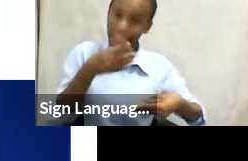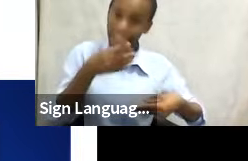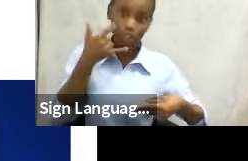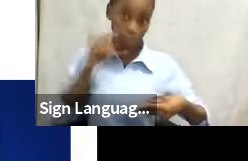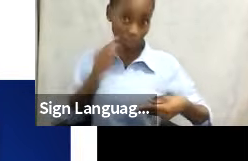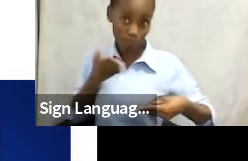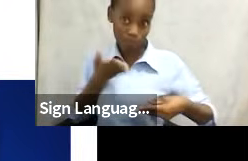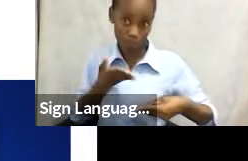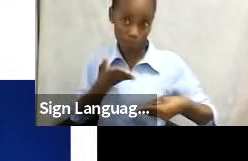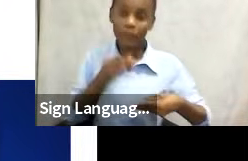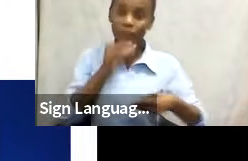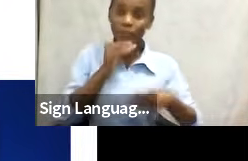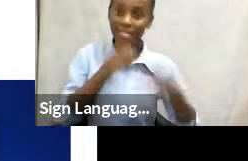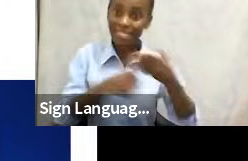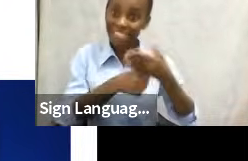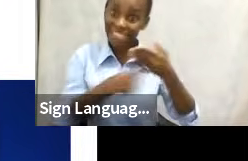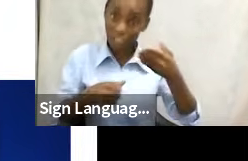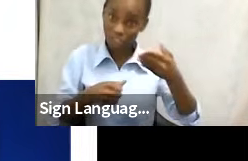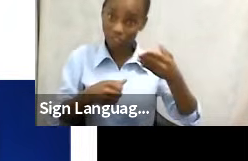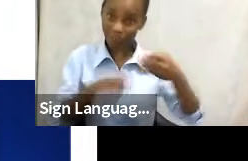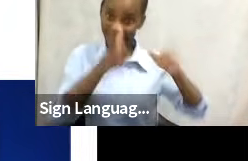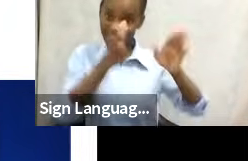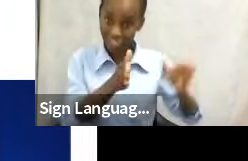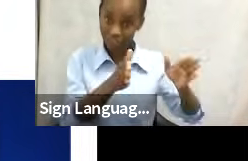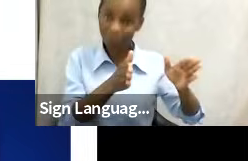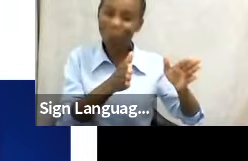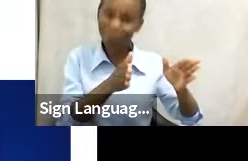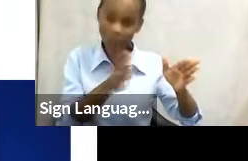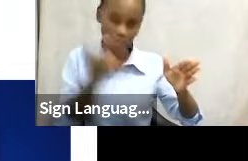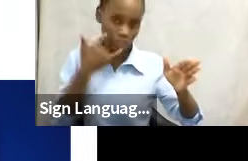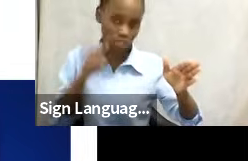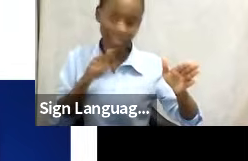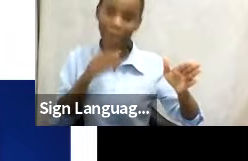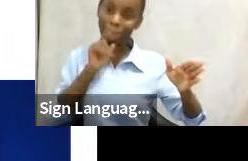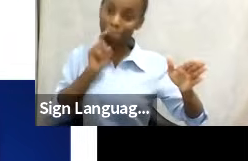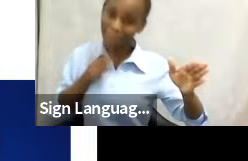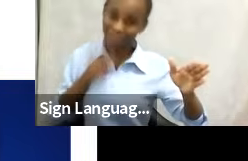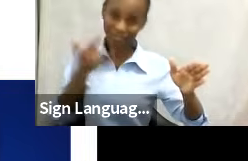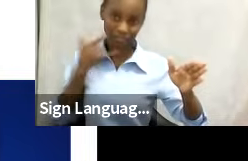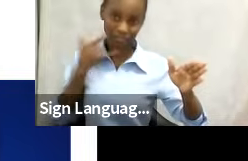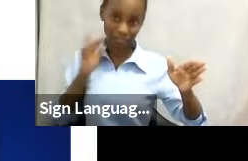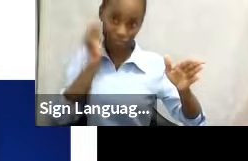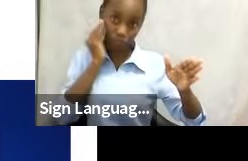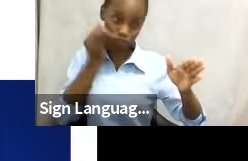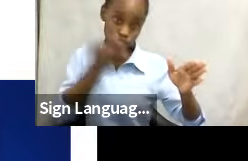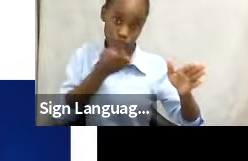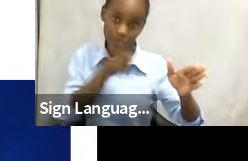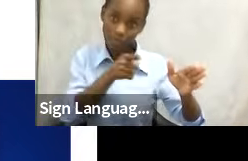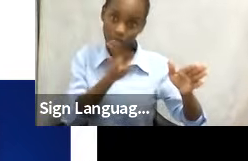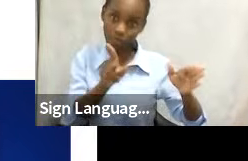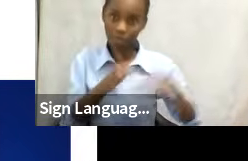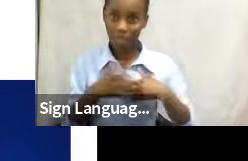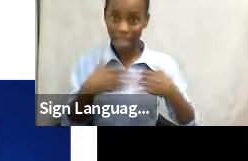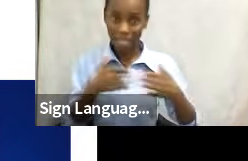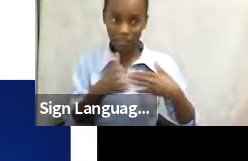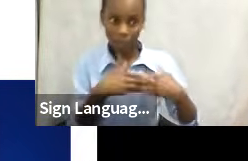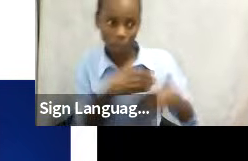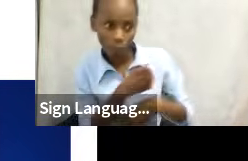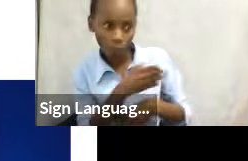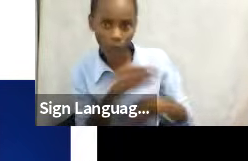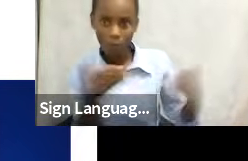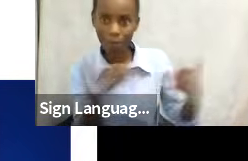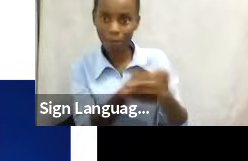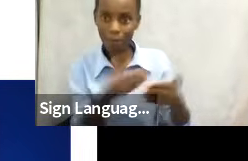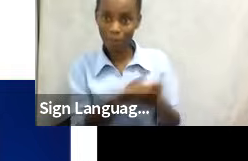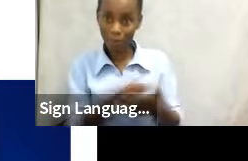return. You must check that all information is correct. If anything is missing, please add the